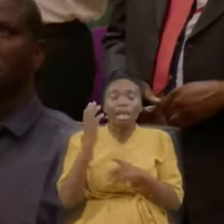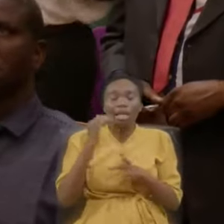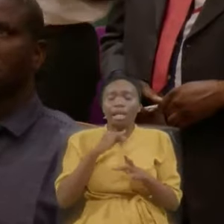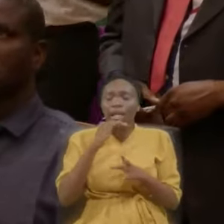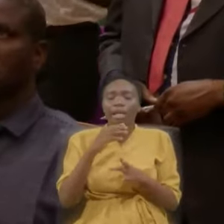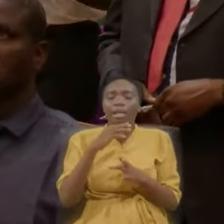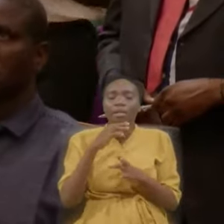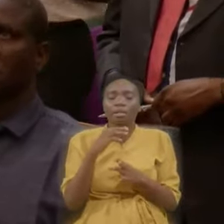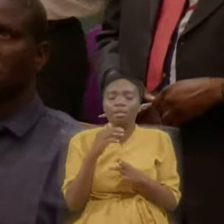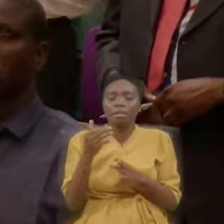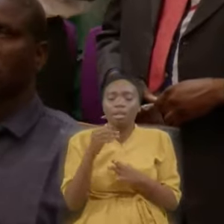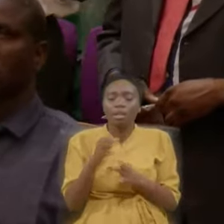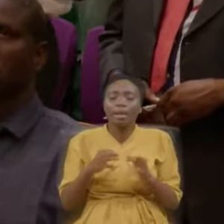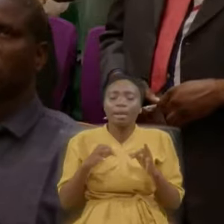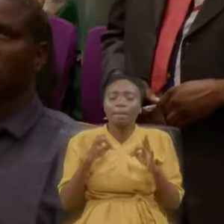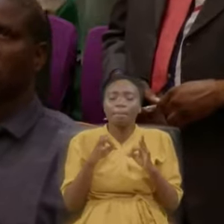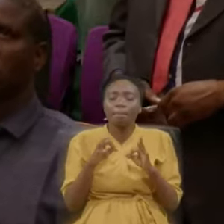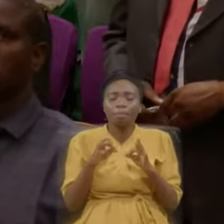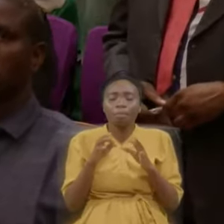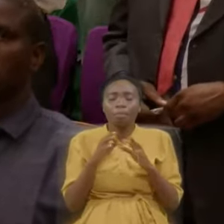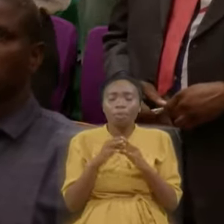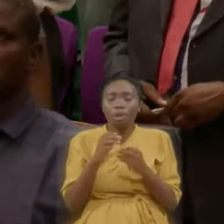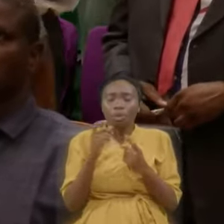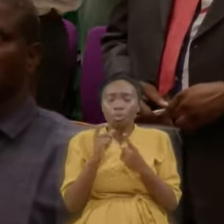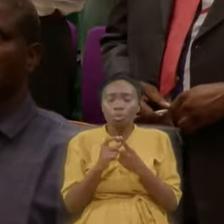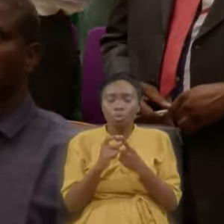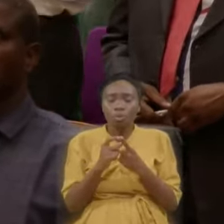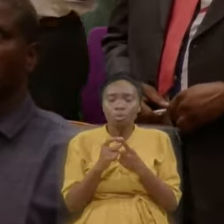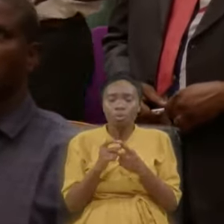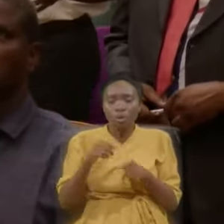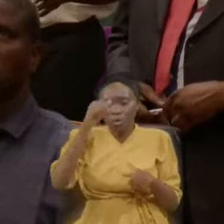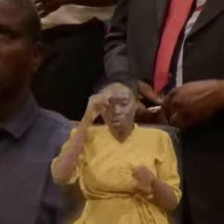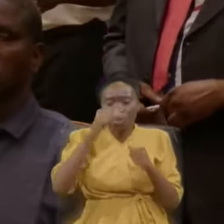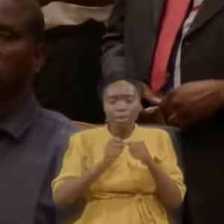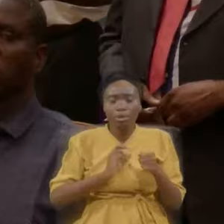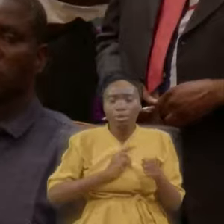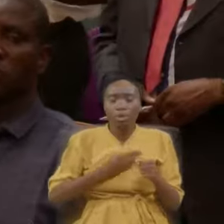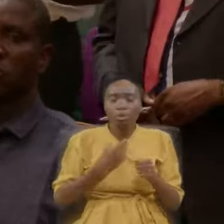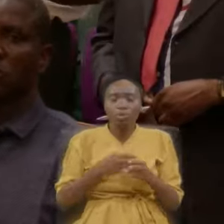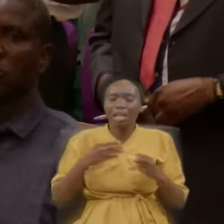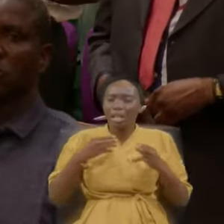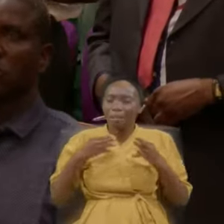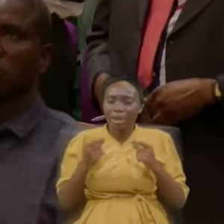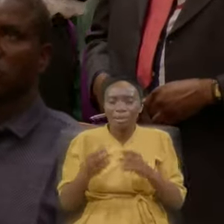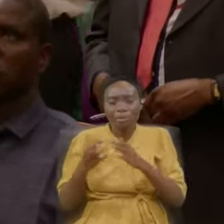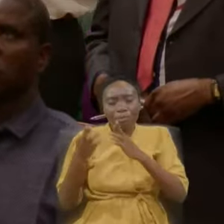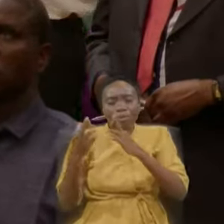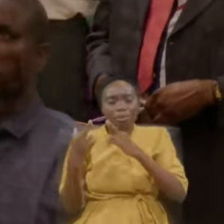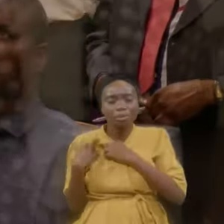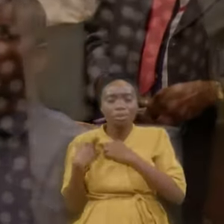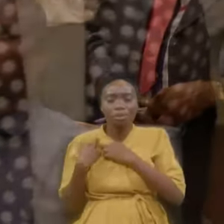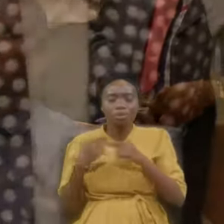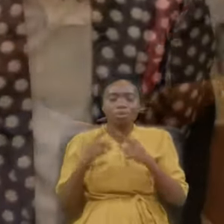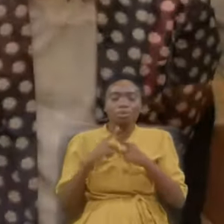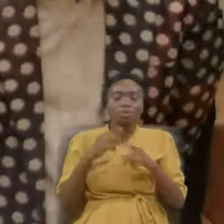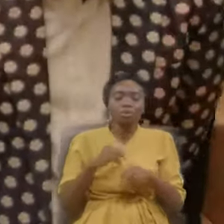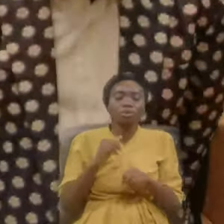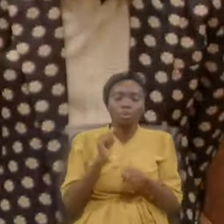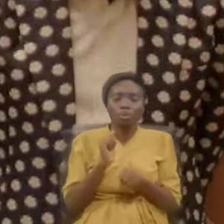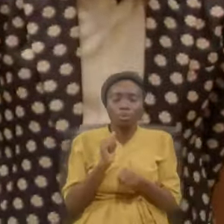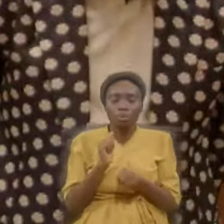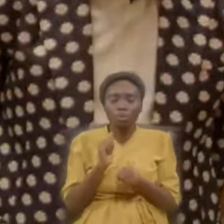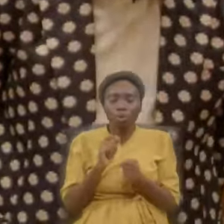a timely exhortation reminding us of our urgent responsibility to the new